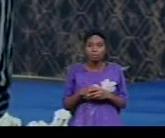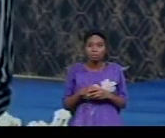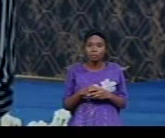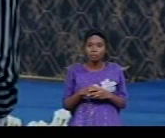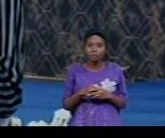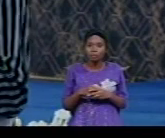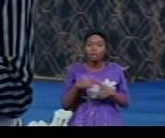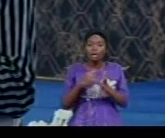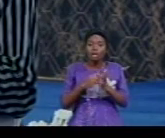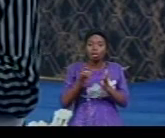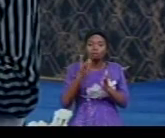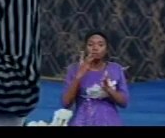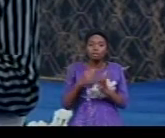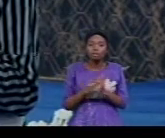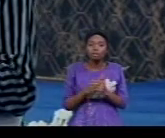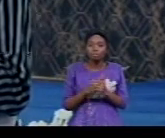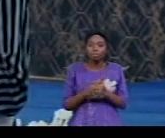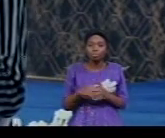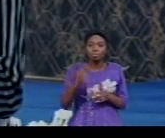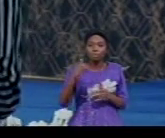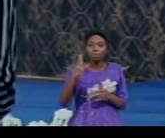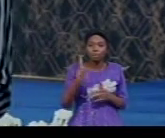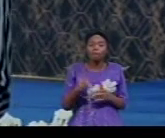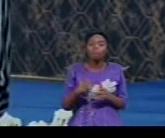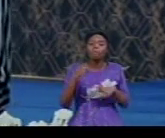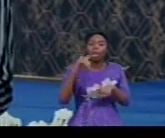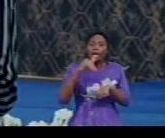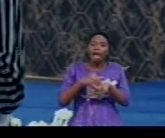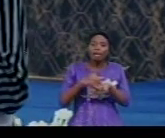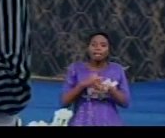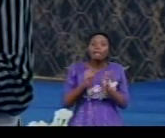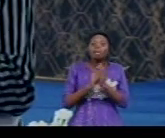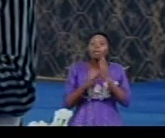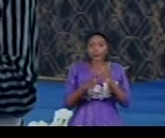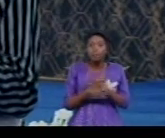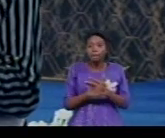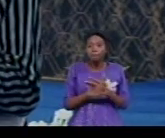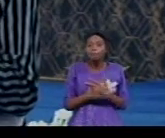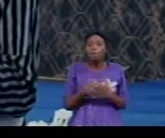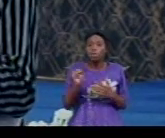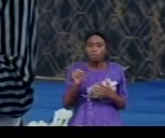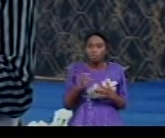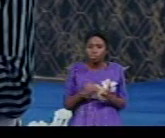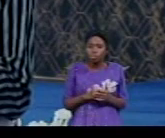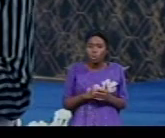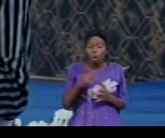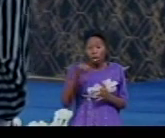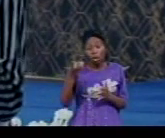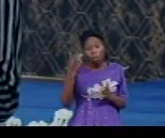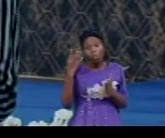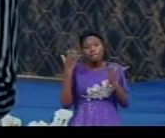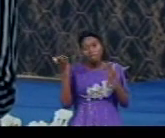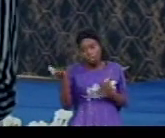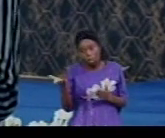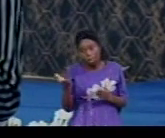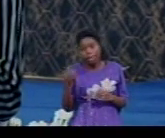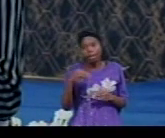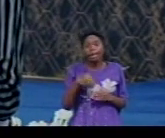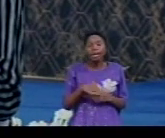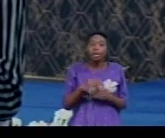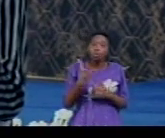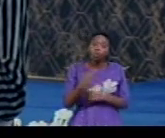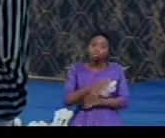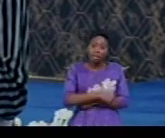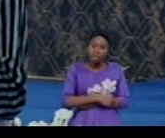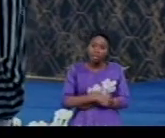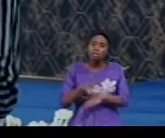GCK around August, September, thereabouts. And so I was there at one of the days, and then seated